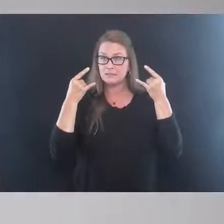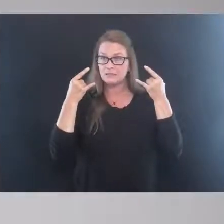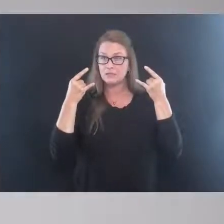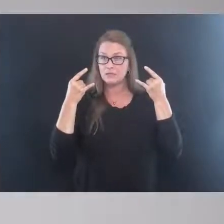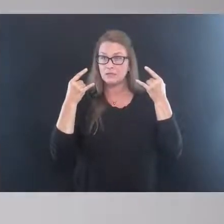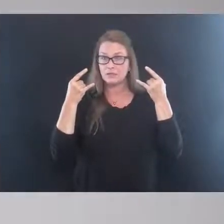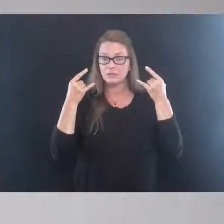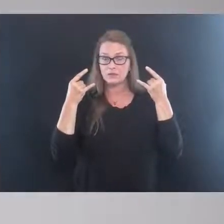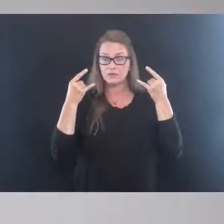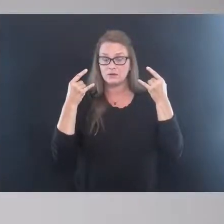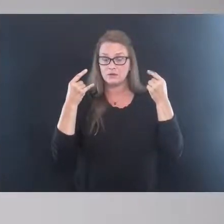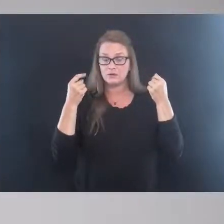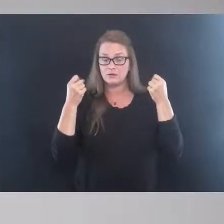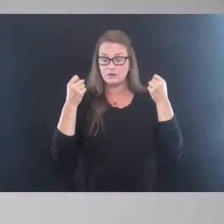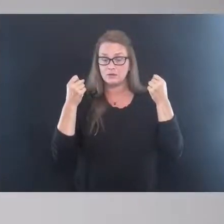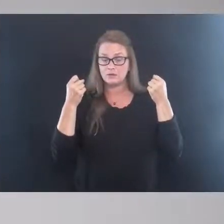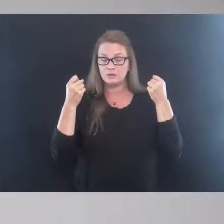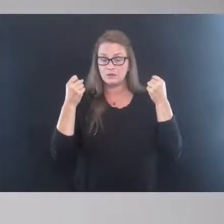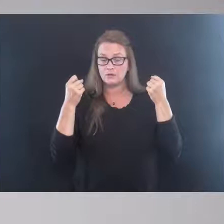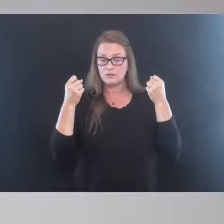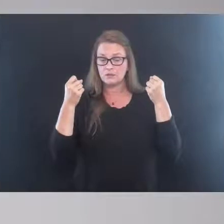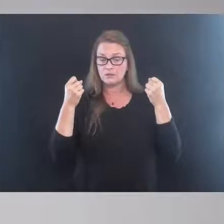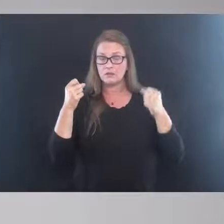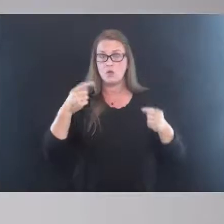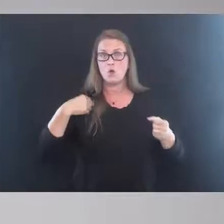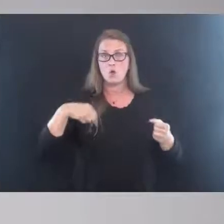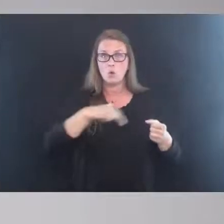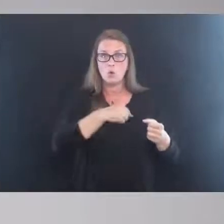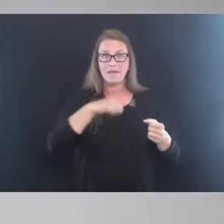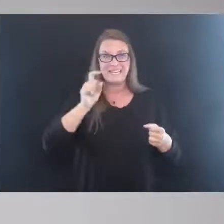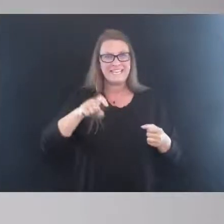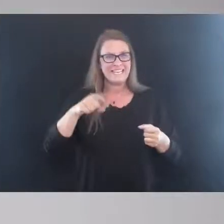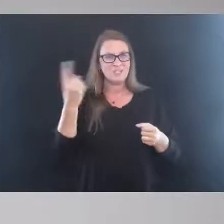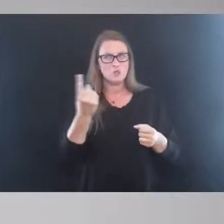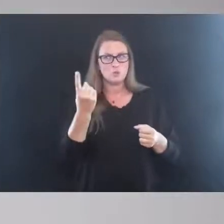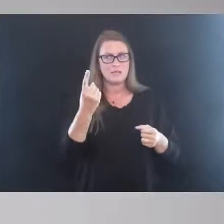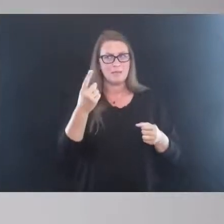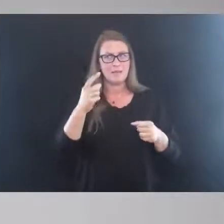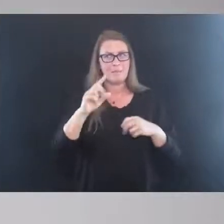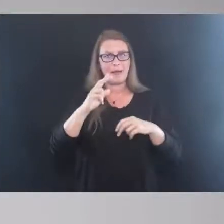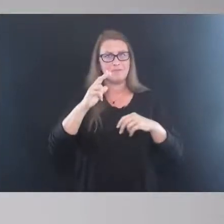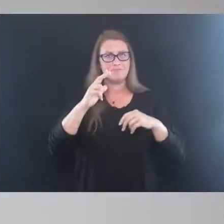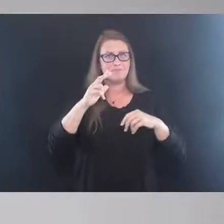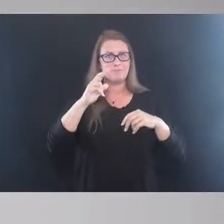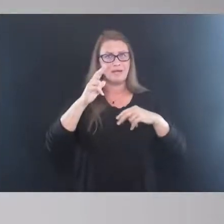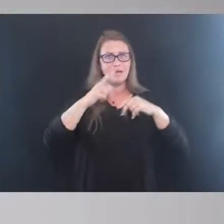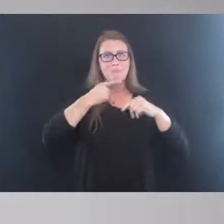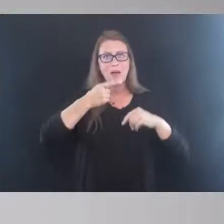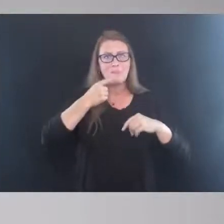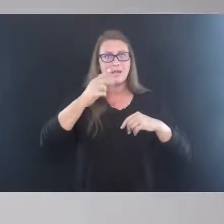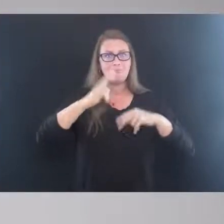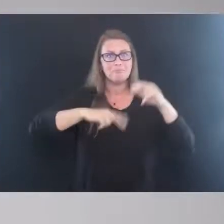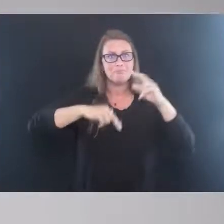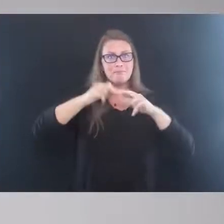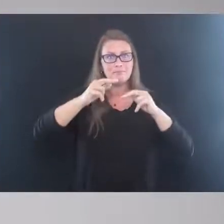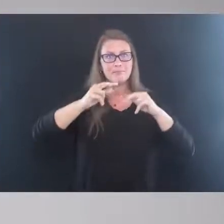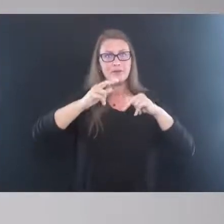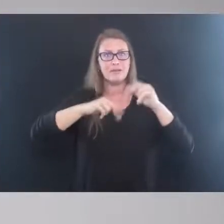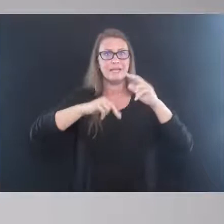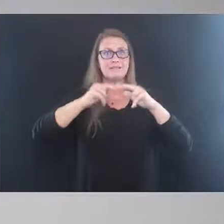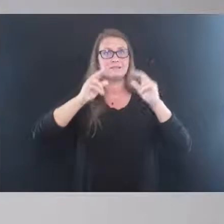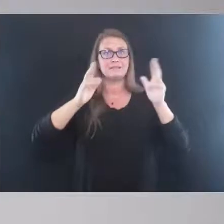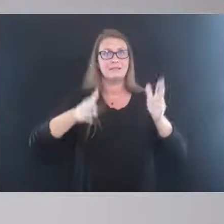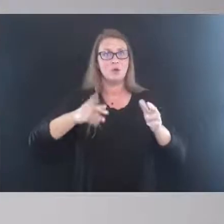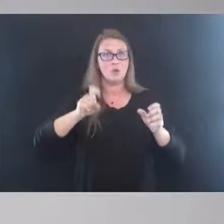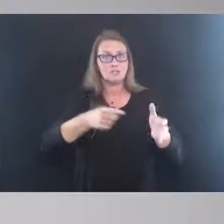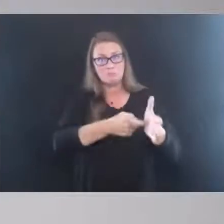Are we going to take any kind of measures like that, at least in public buildings, between now and the time we think this is going to peak? The